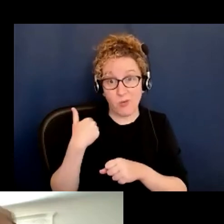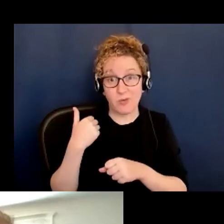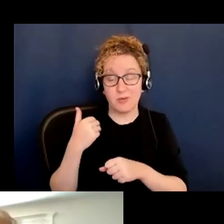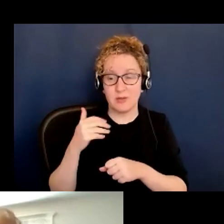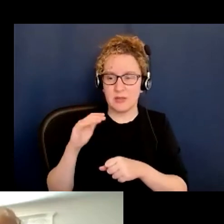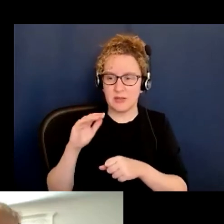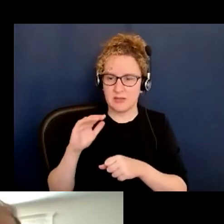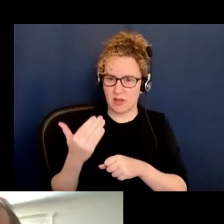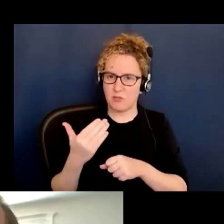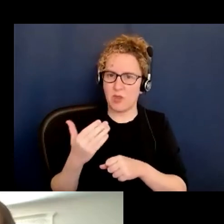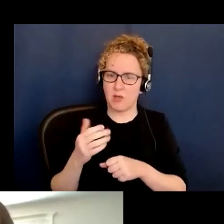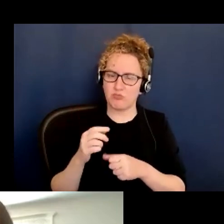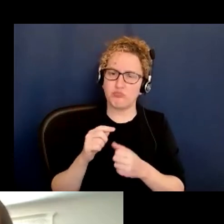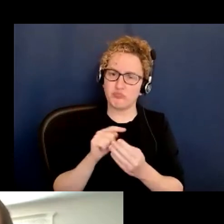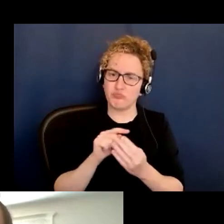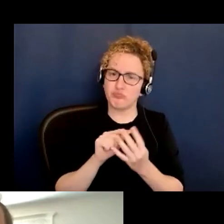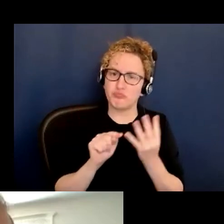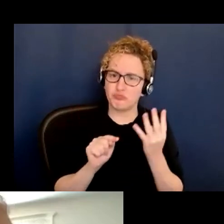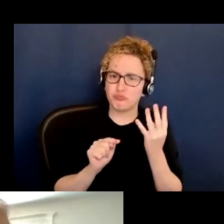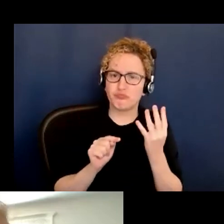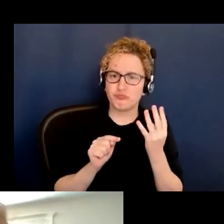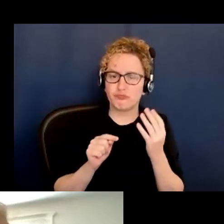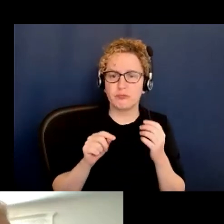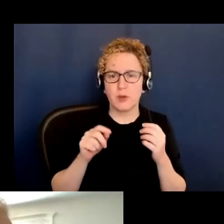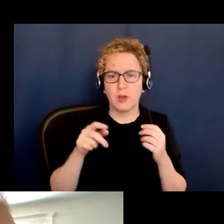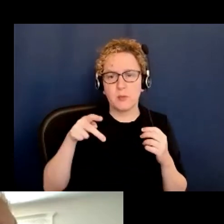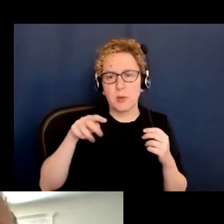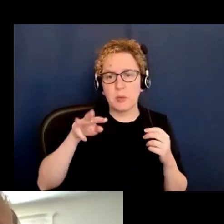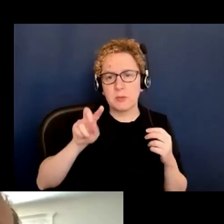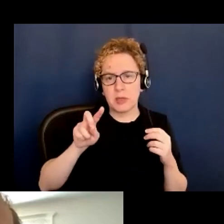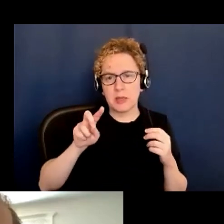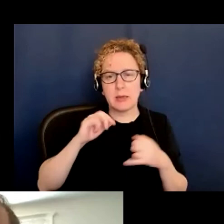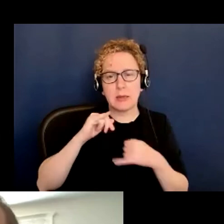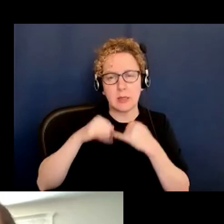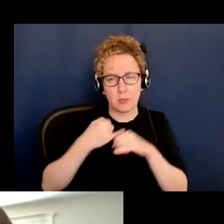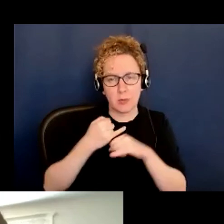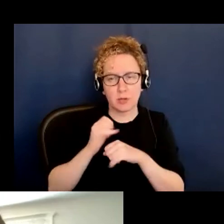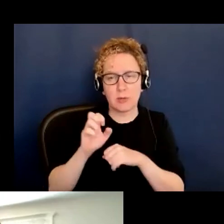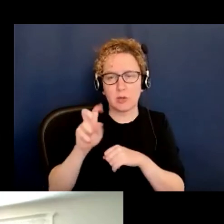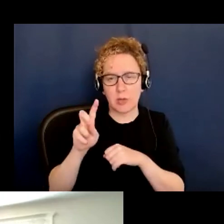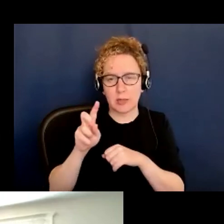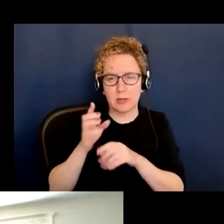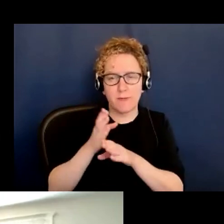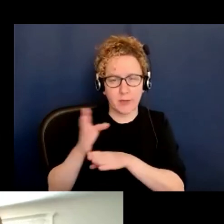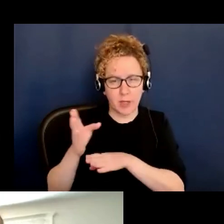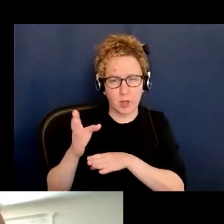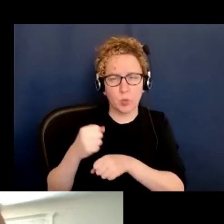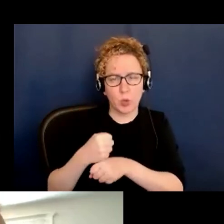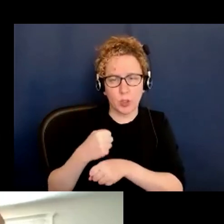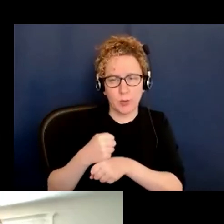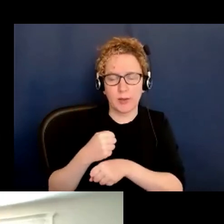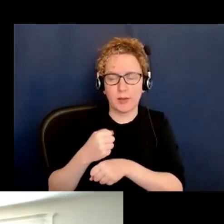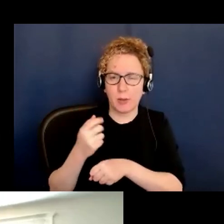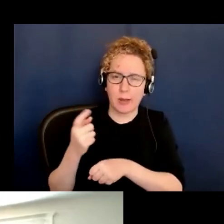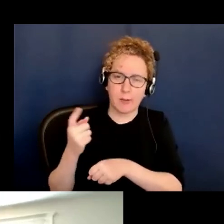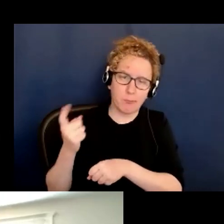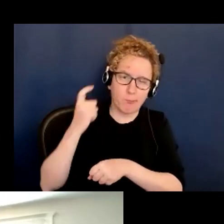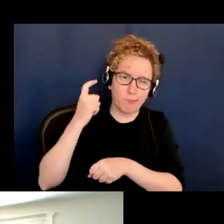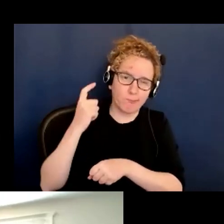nice handful of people with disabilities in the international education field that were working here that we could draw upon